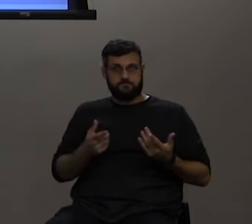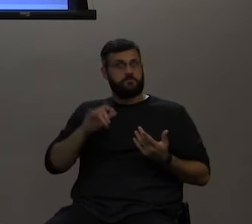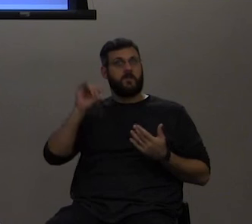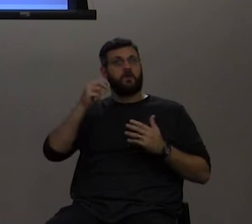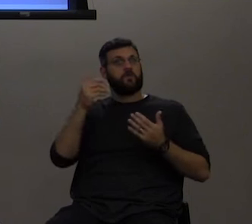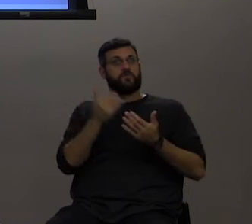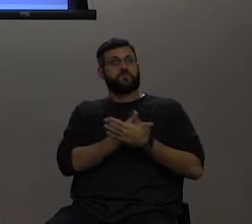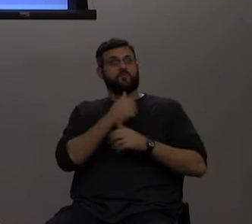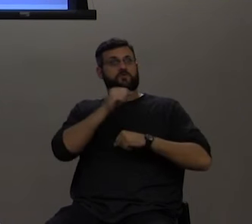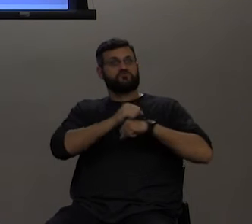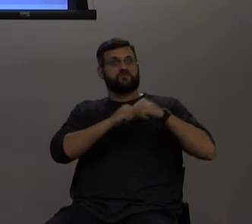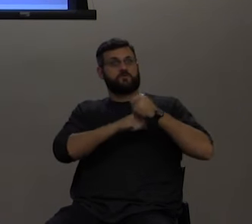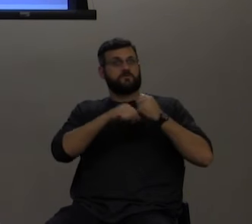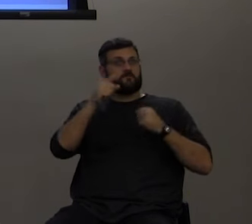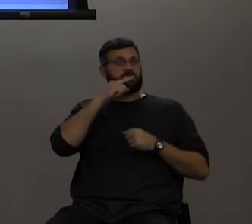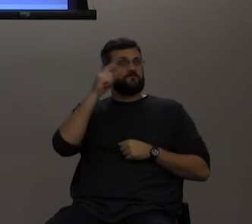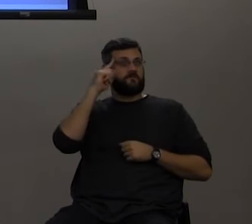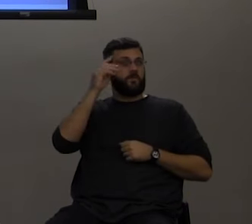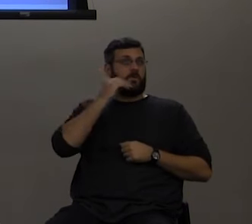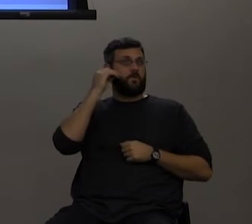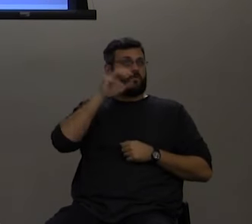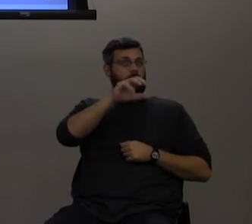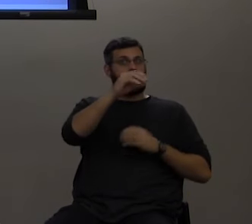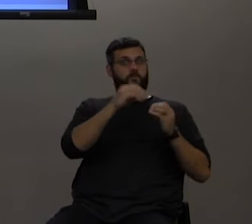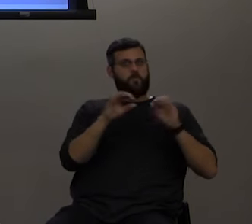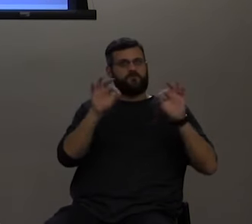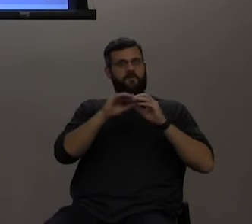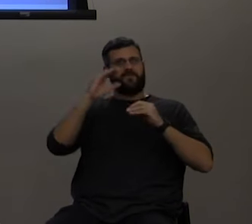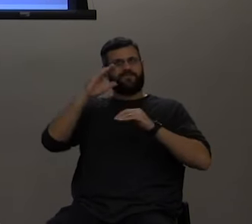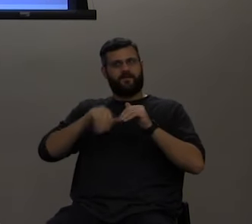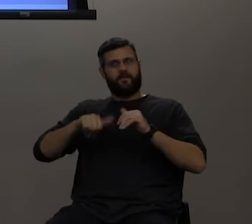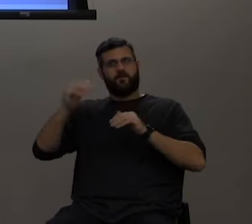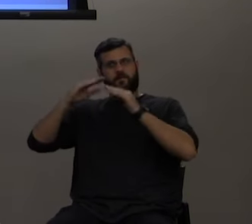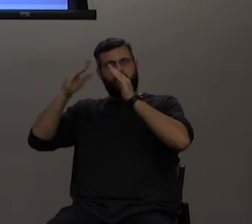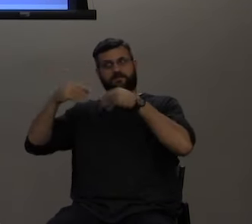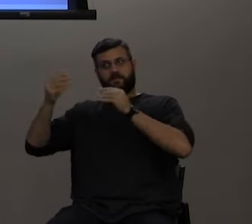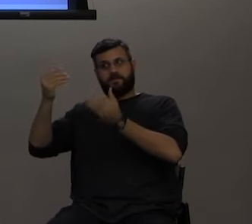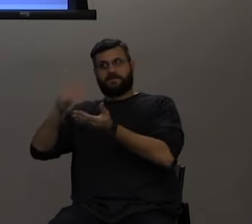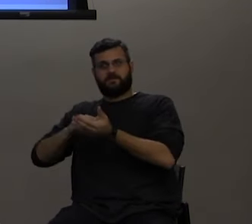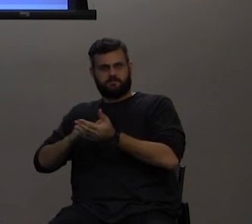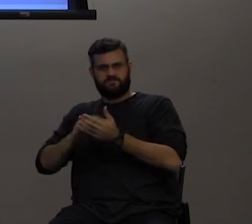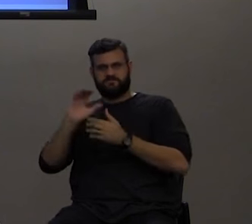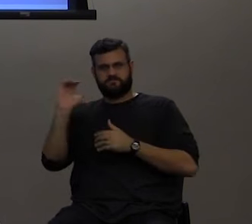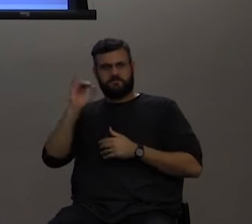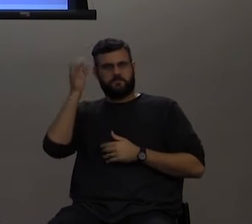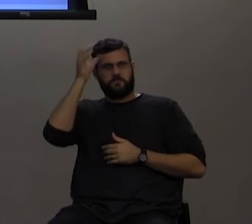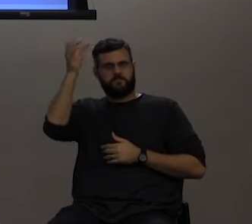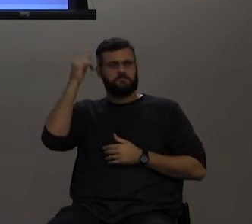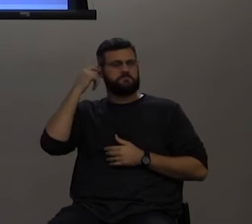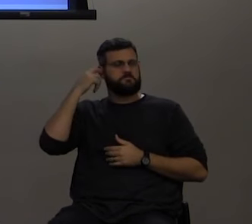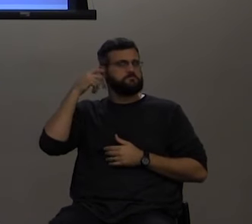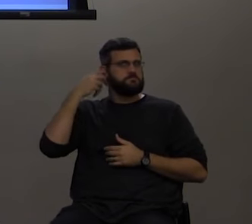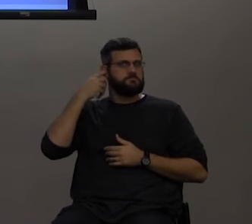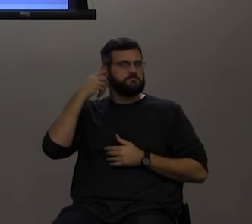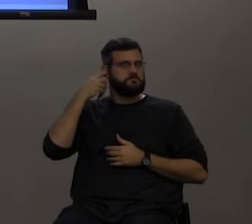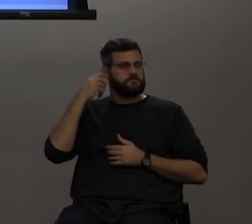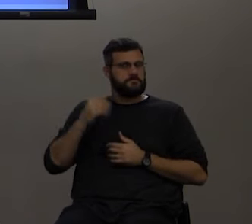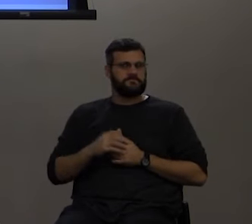new construction in residential tends to be more valuable than a resale house, it's a similar kind of concept.